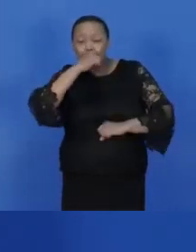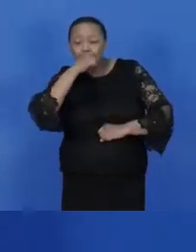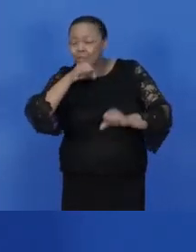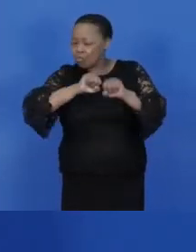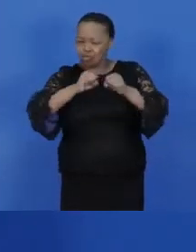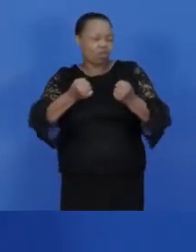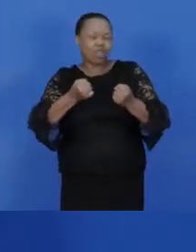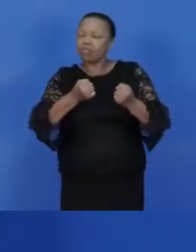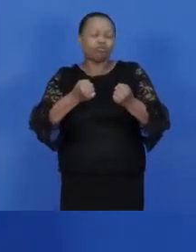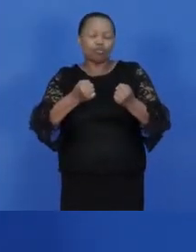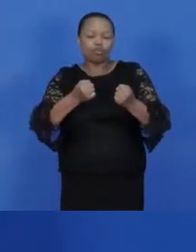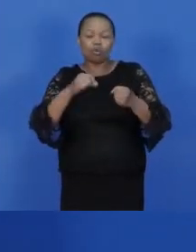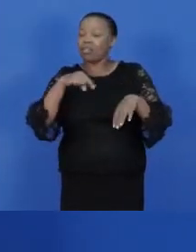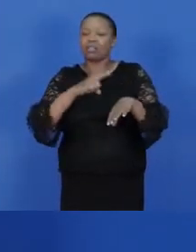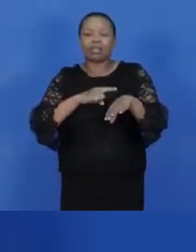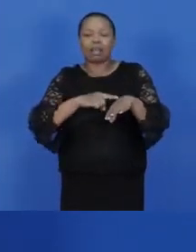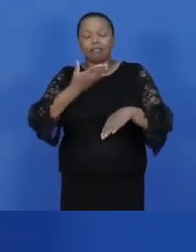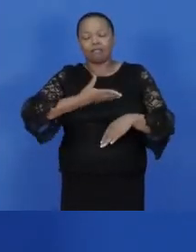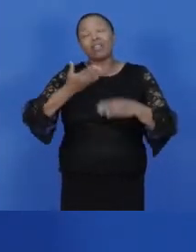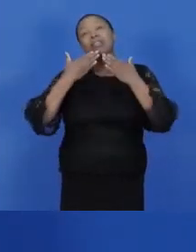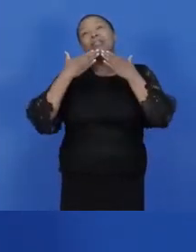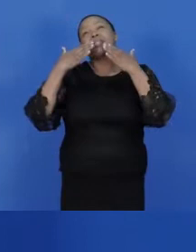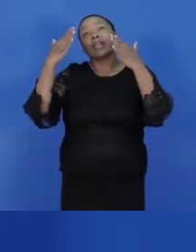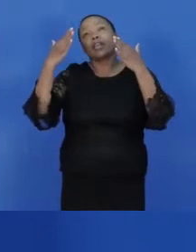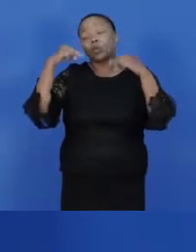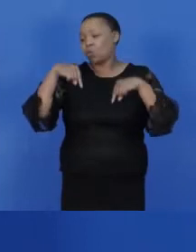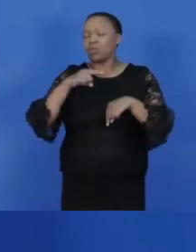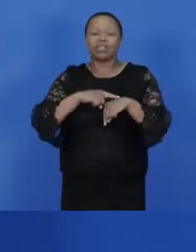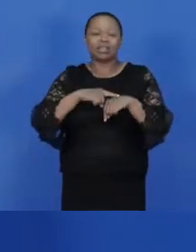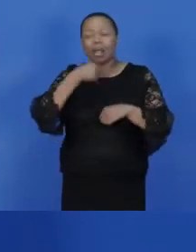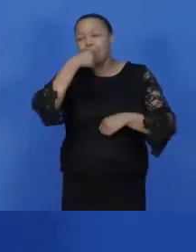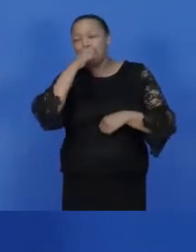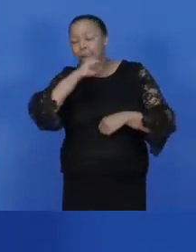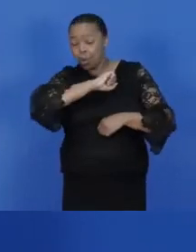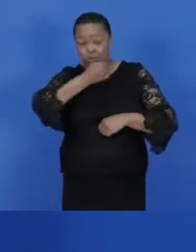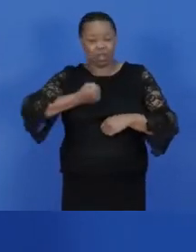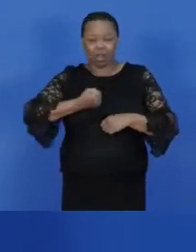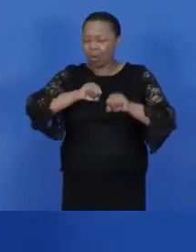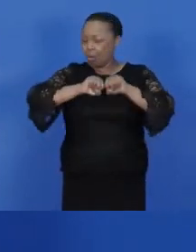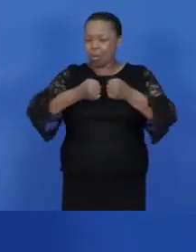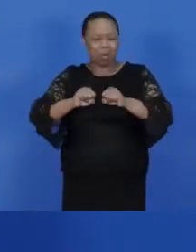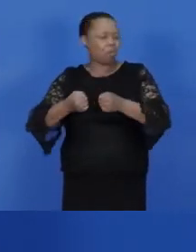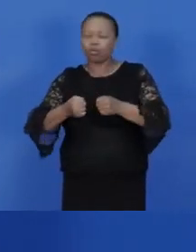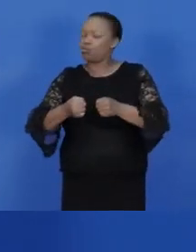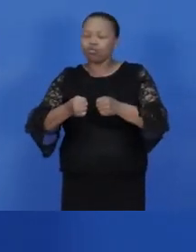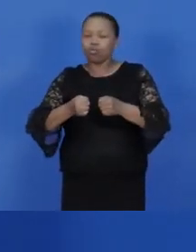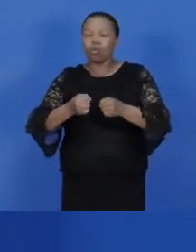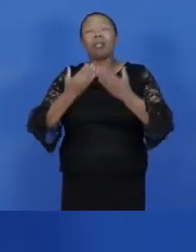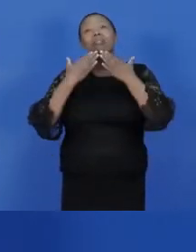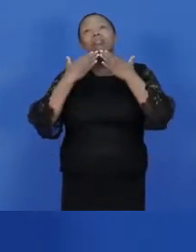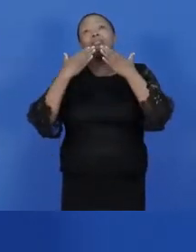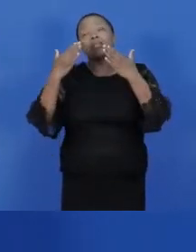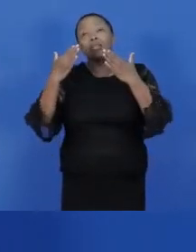broken at this particular time. In the name of Jesus. Father, we thank you that, God, Sam, at this time, our bones will never be broken. We thank you